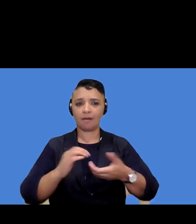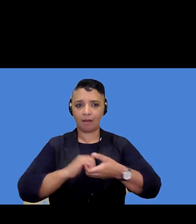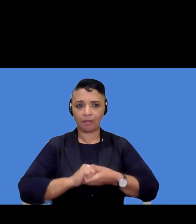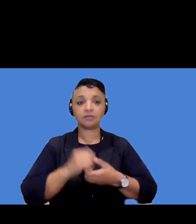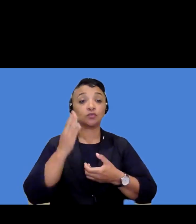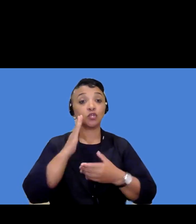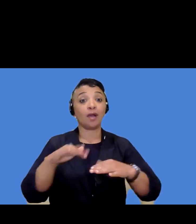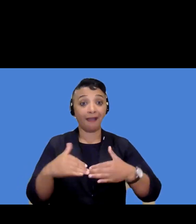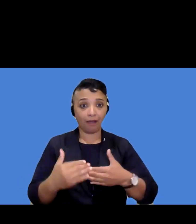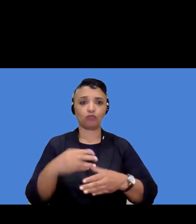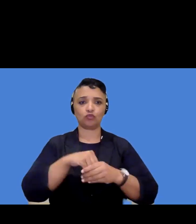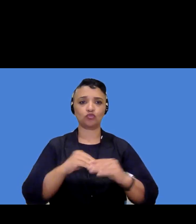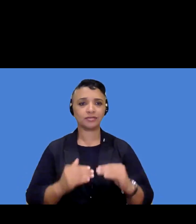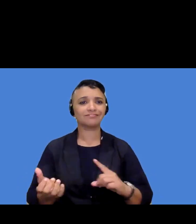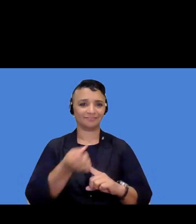goals.